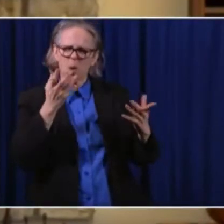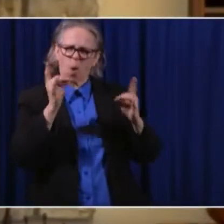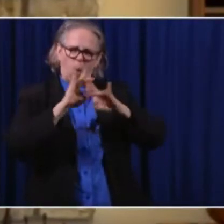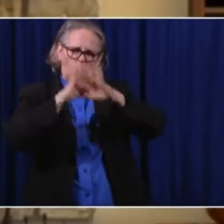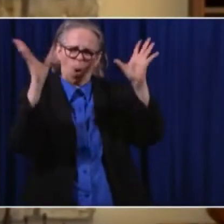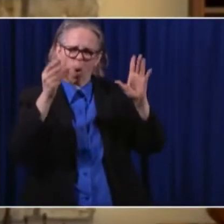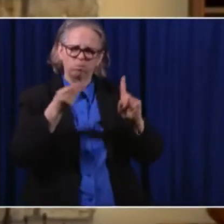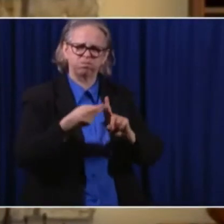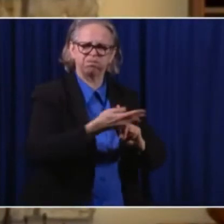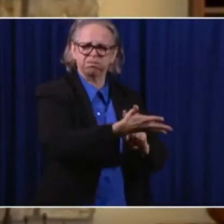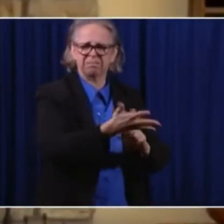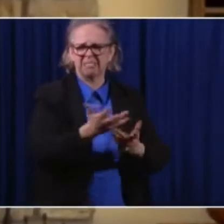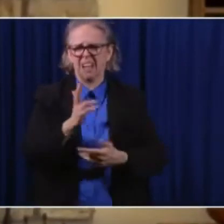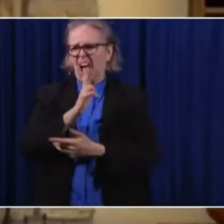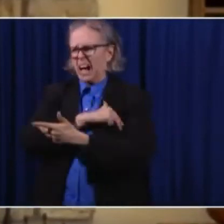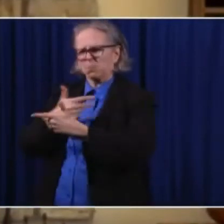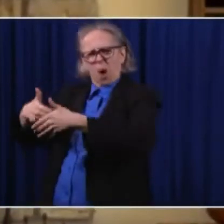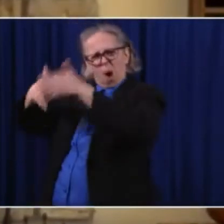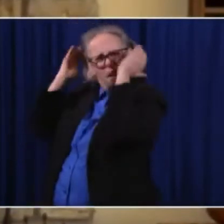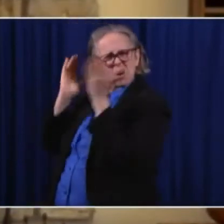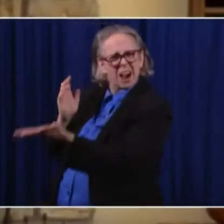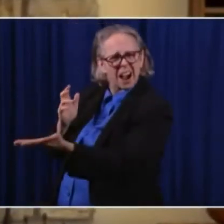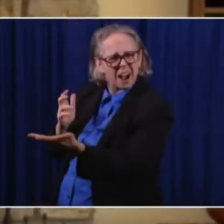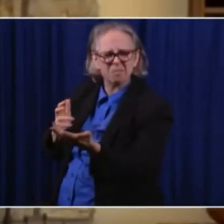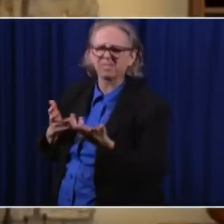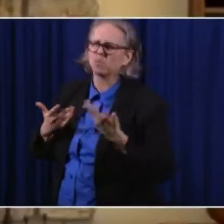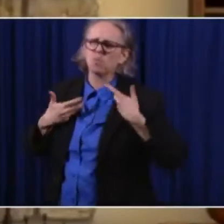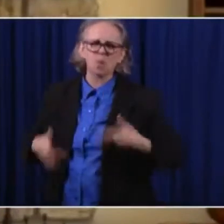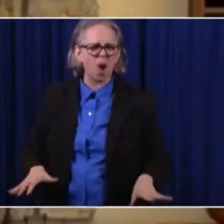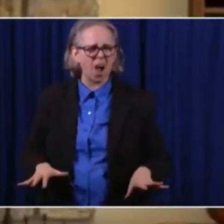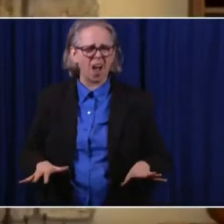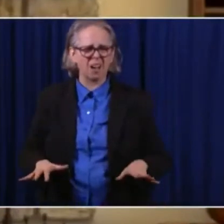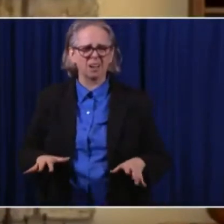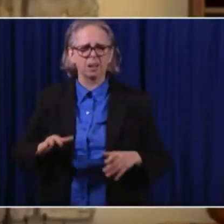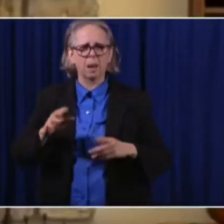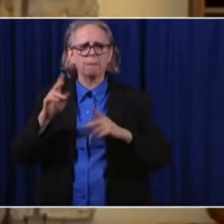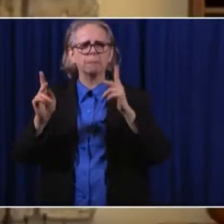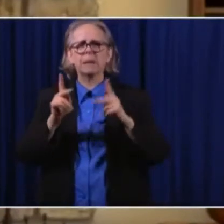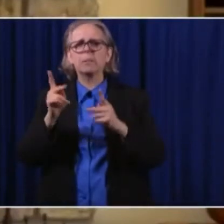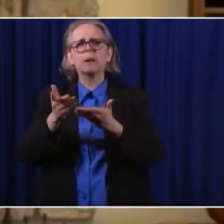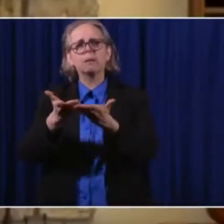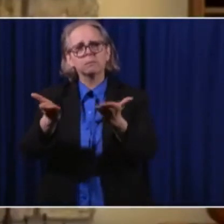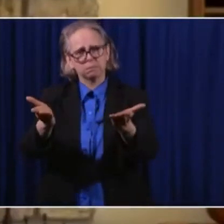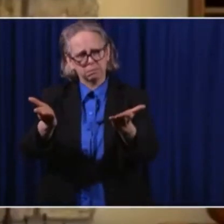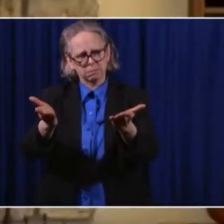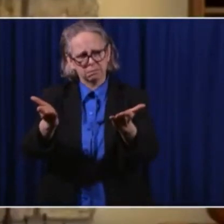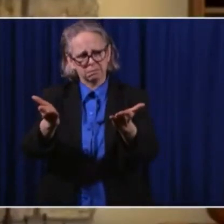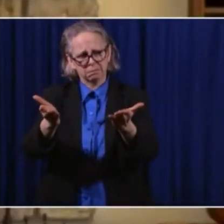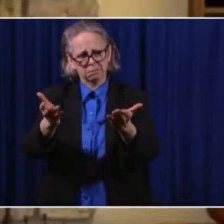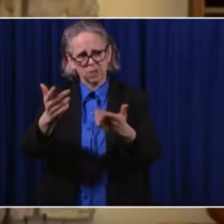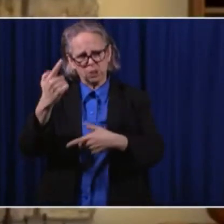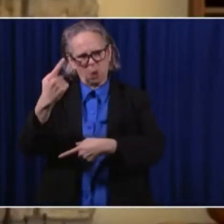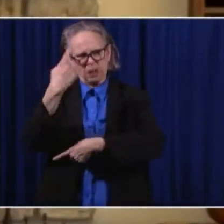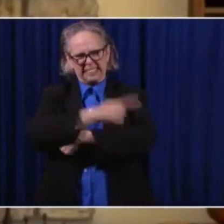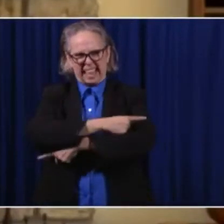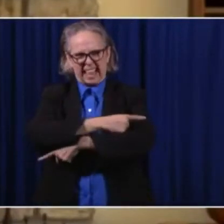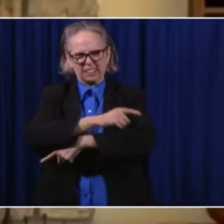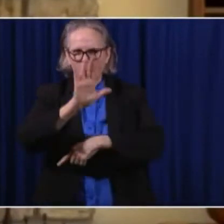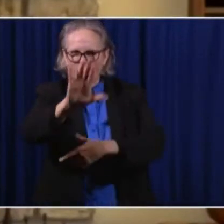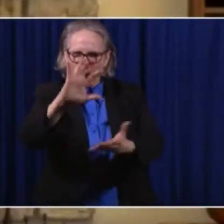So I'm counting on the people of Ohio. We got 21 days. Let's do it. Let's start today. Let's do what we need to